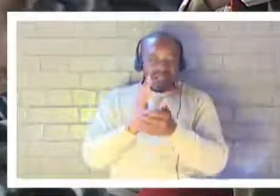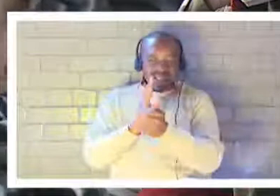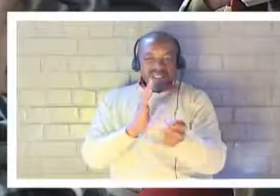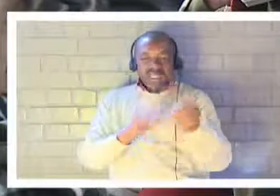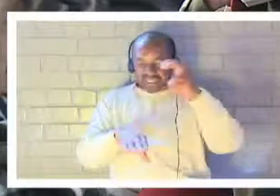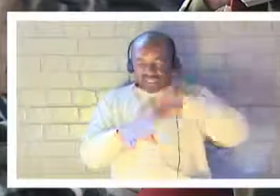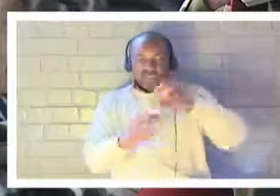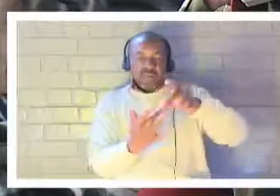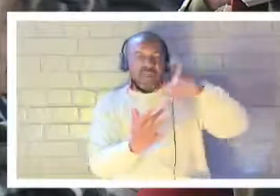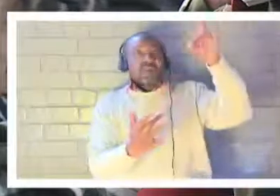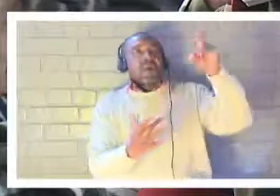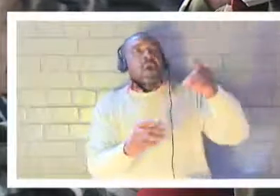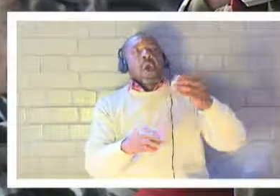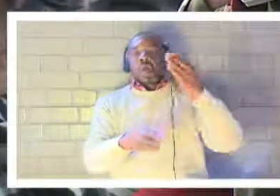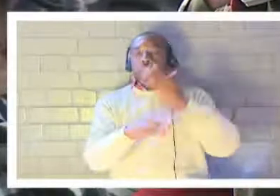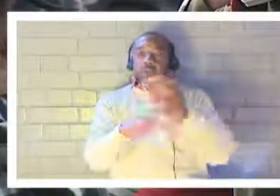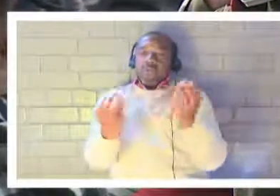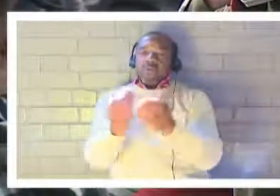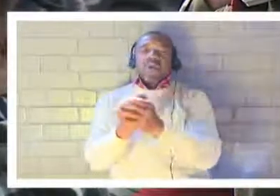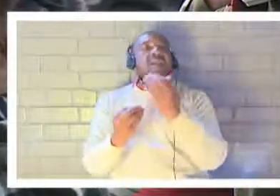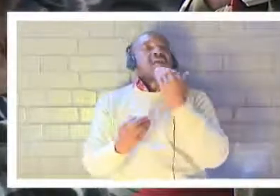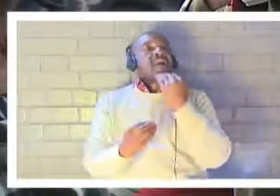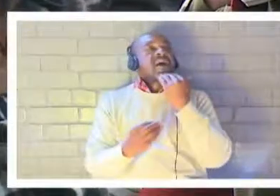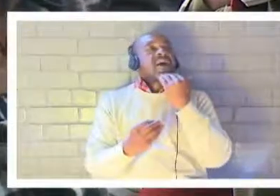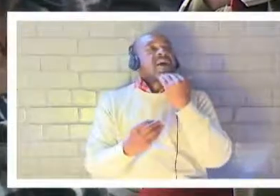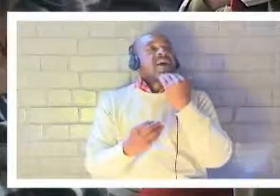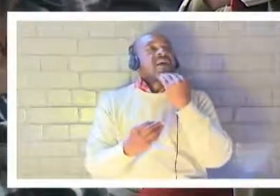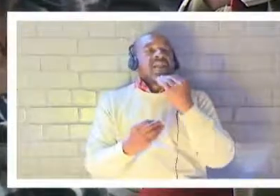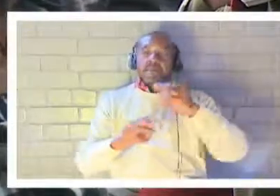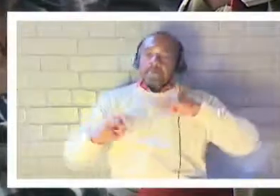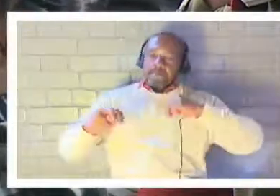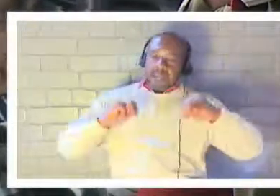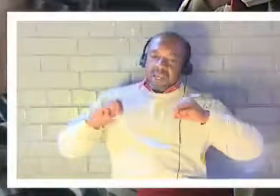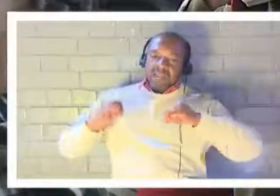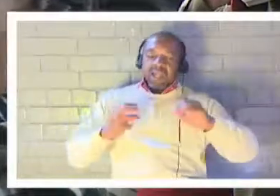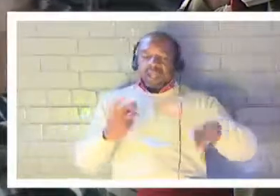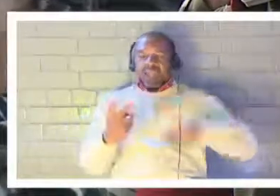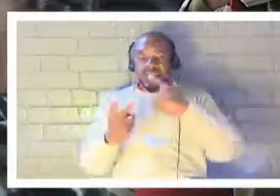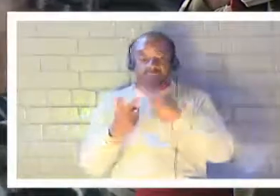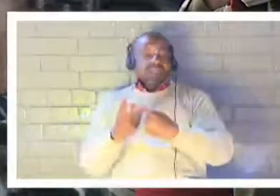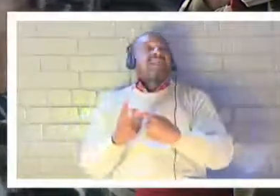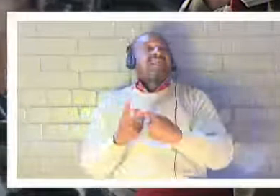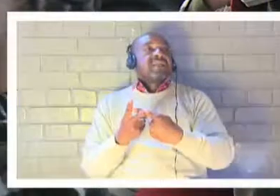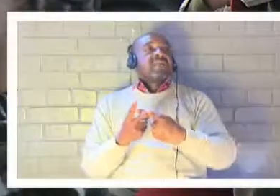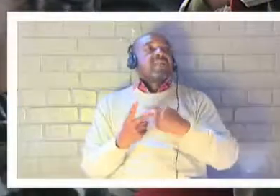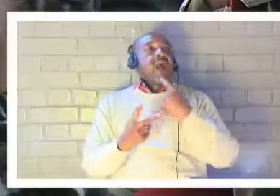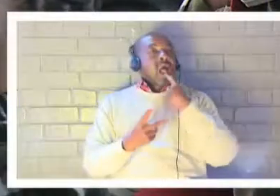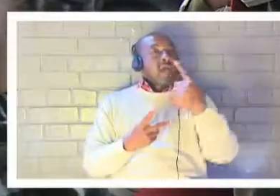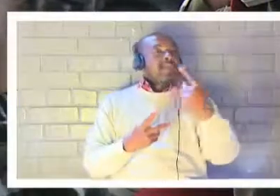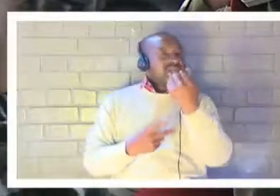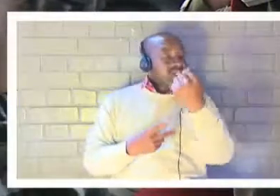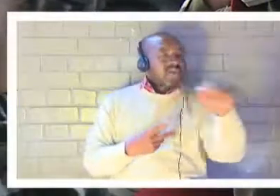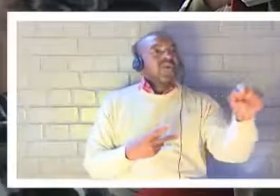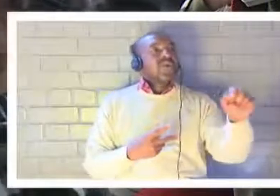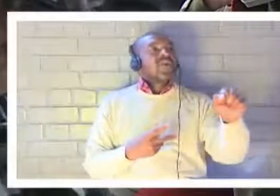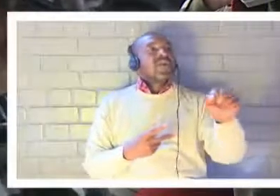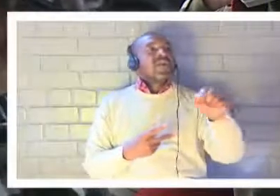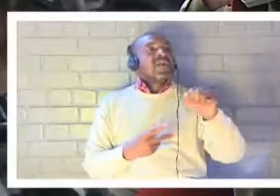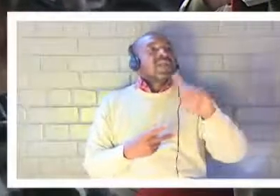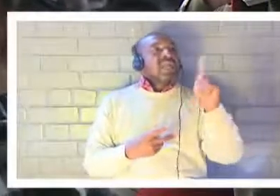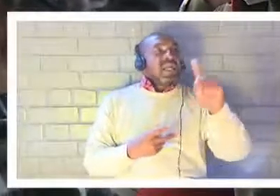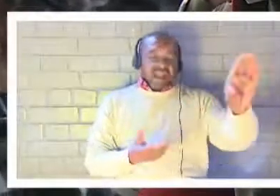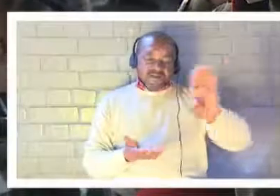appointed to work hand in hand with the facility managers. The second one to my answer to no is the issue of